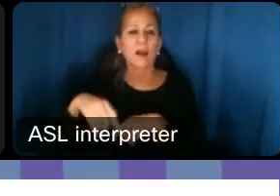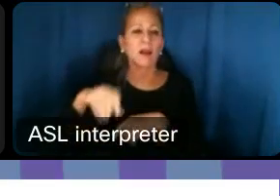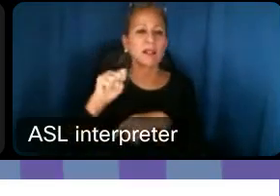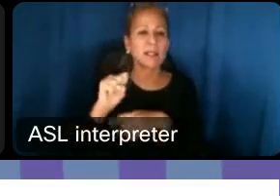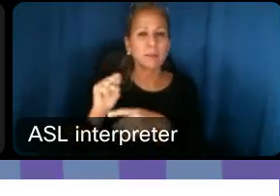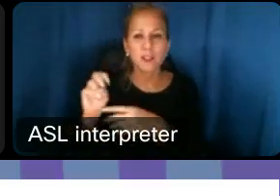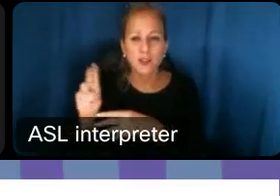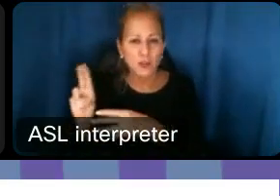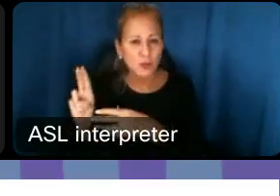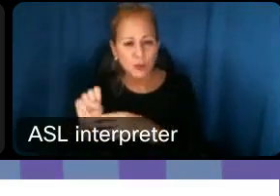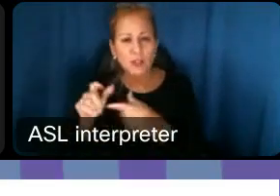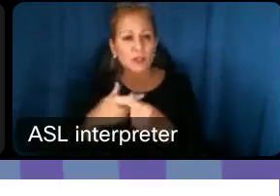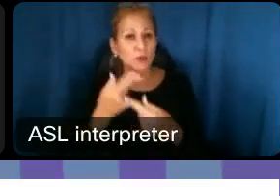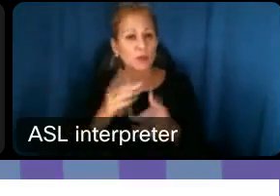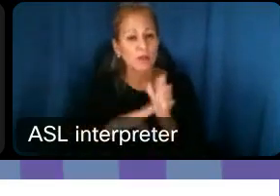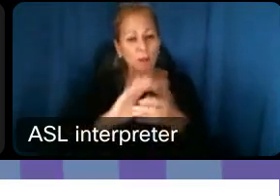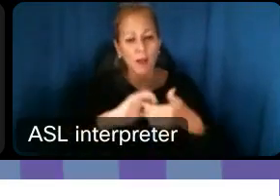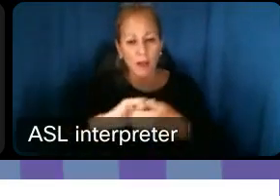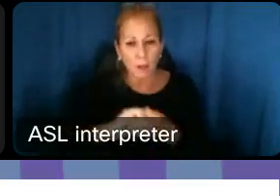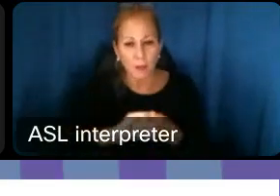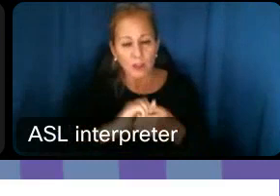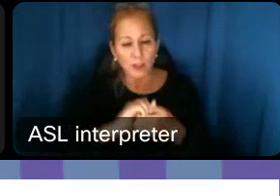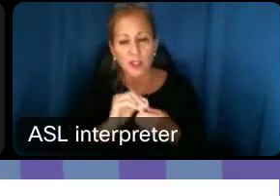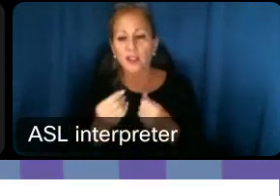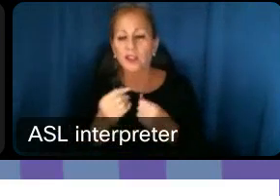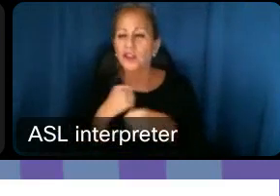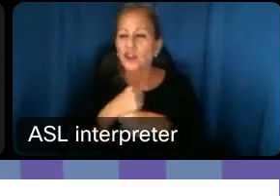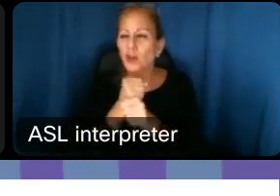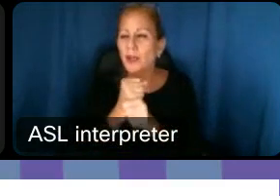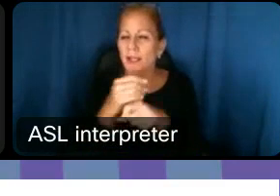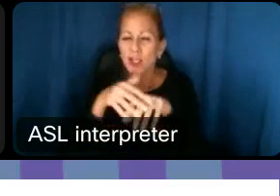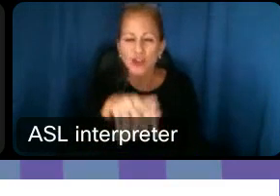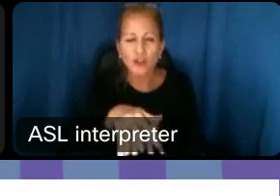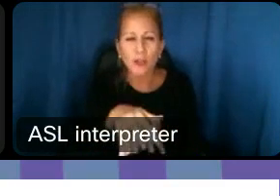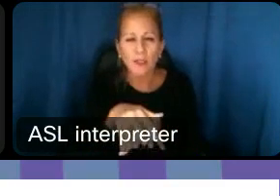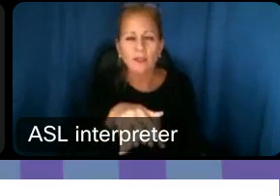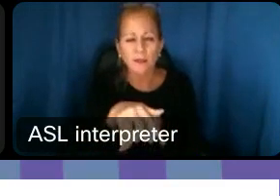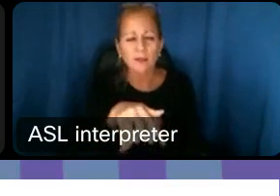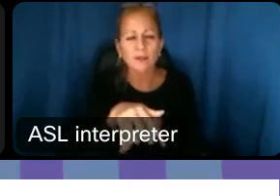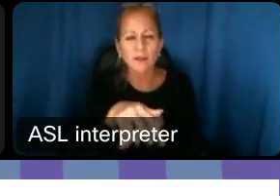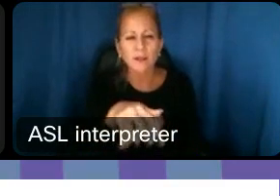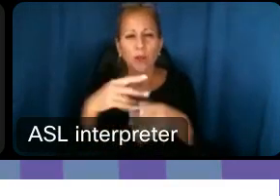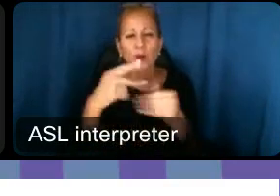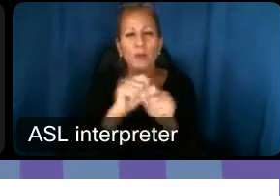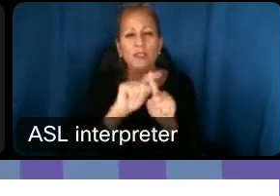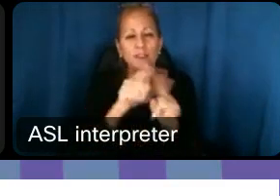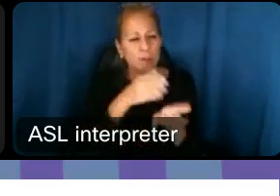to developing collaboration and creating integrated programs with interdisciplinary teams.